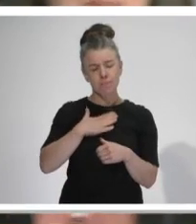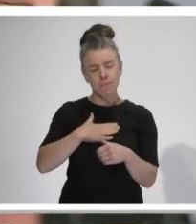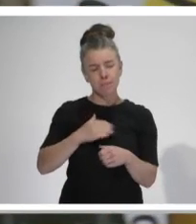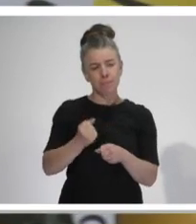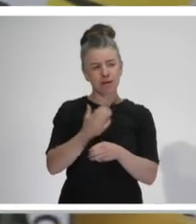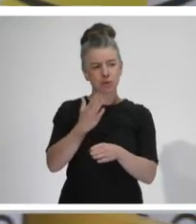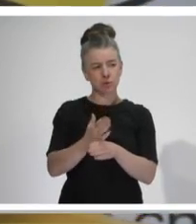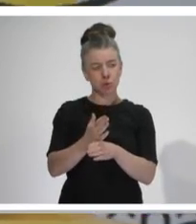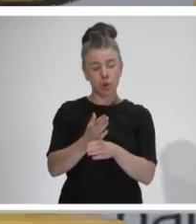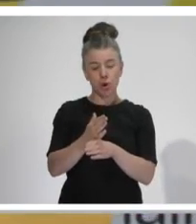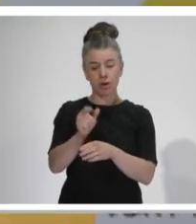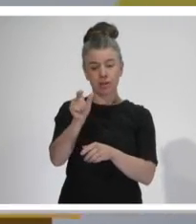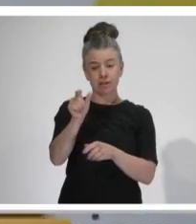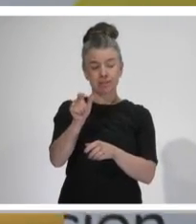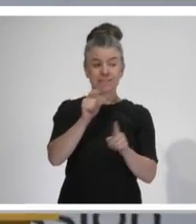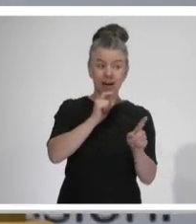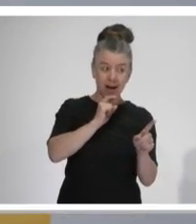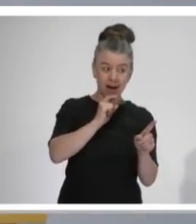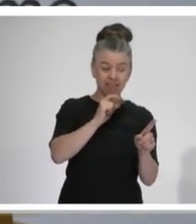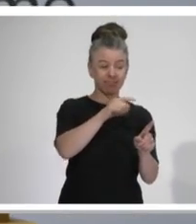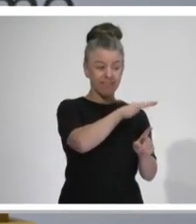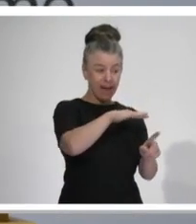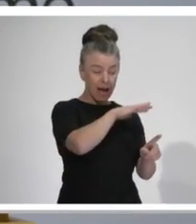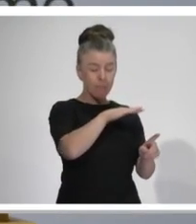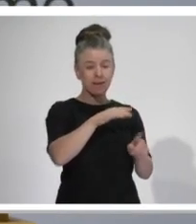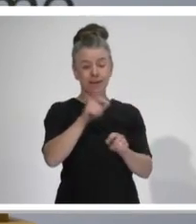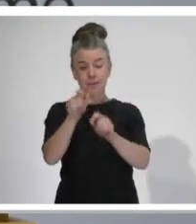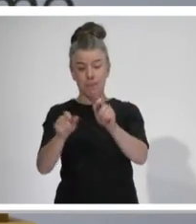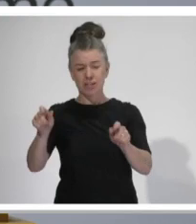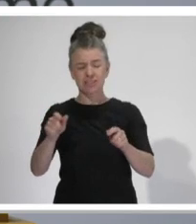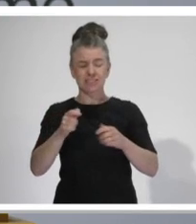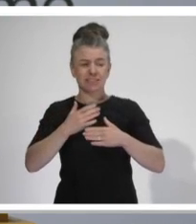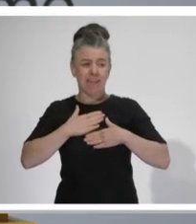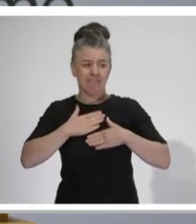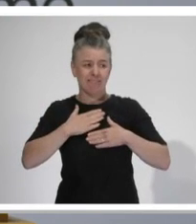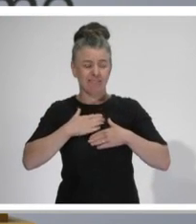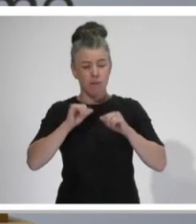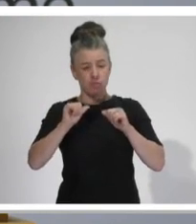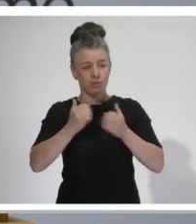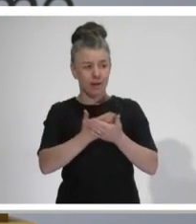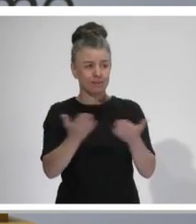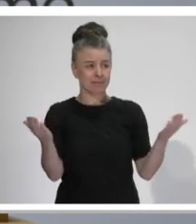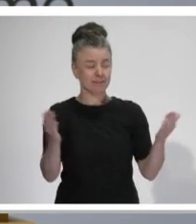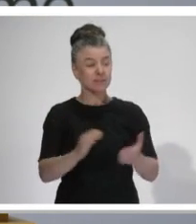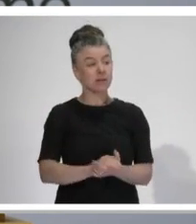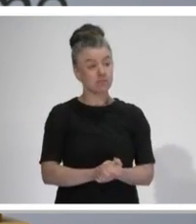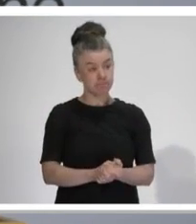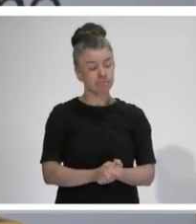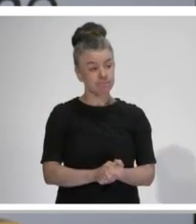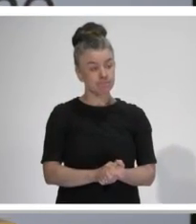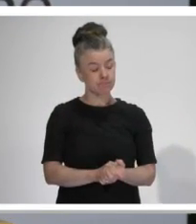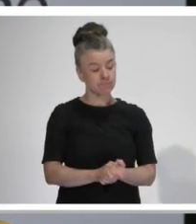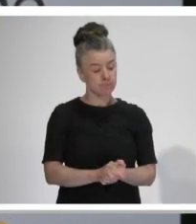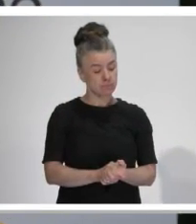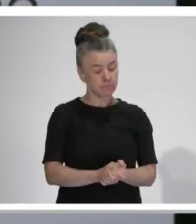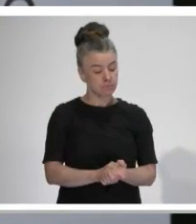our patients as well as our family and obviously our healthcare workers as well. So we will be looking,